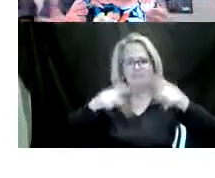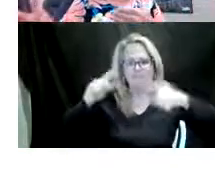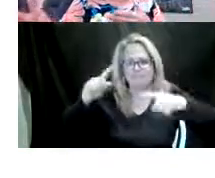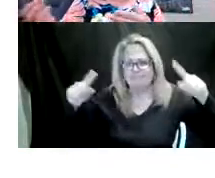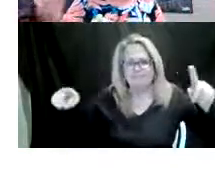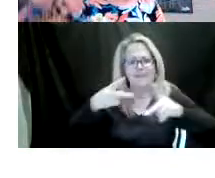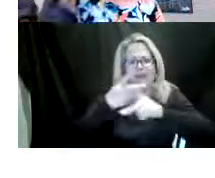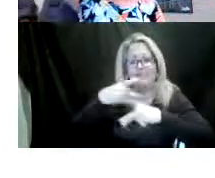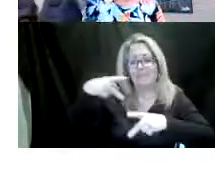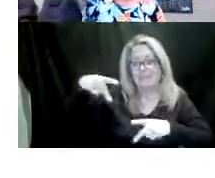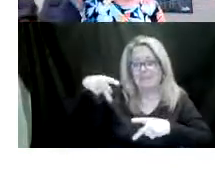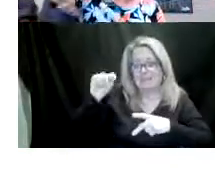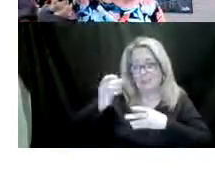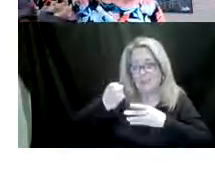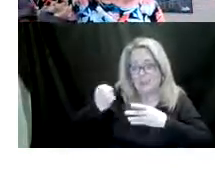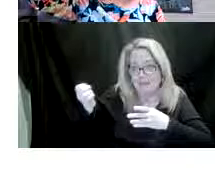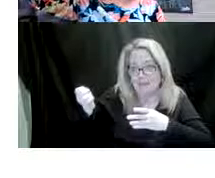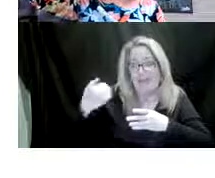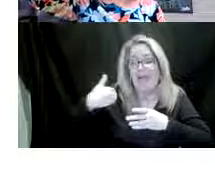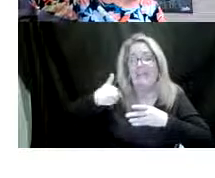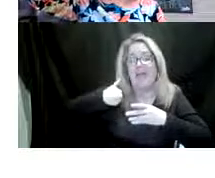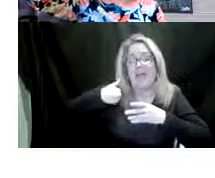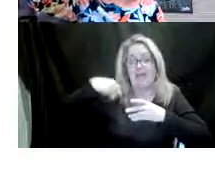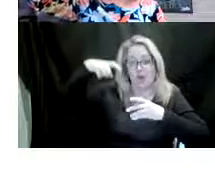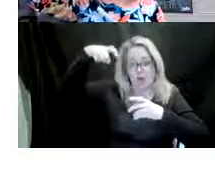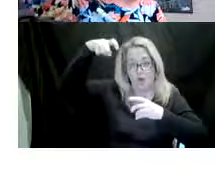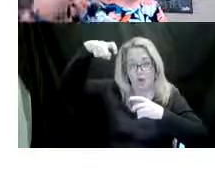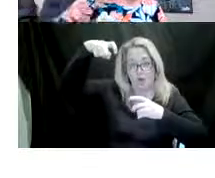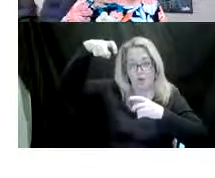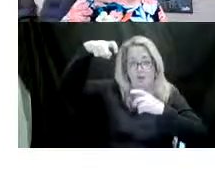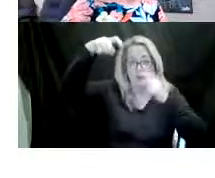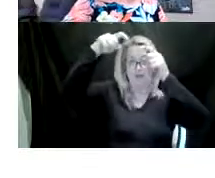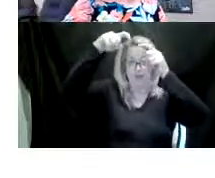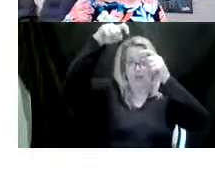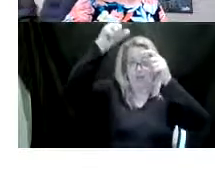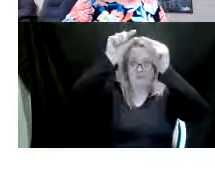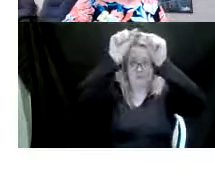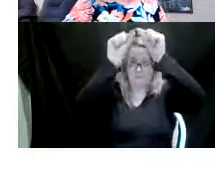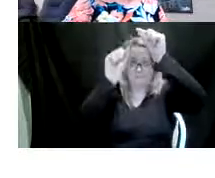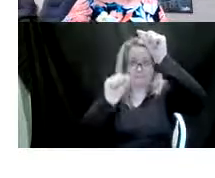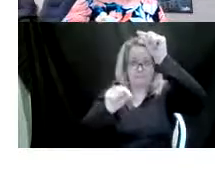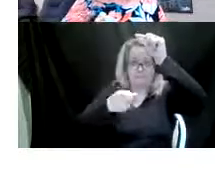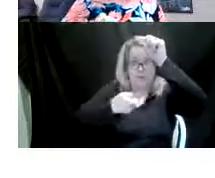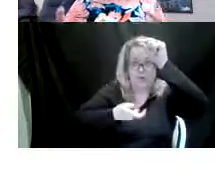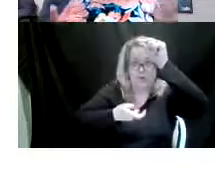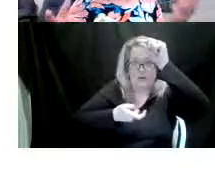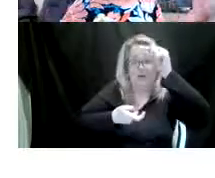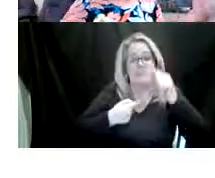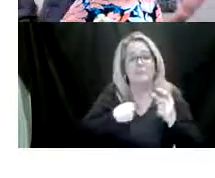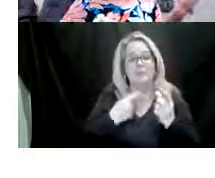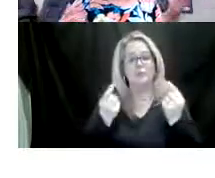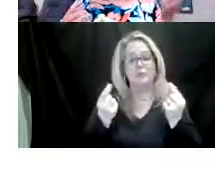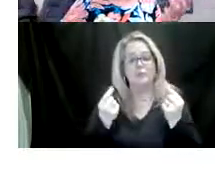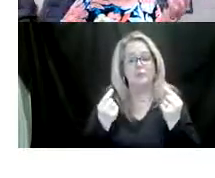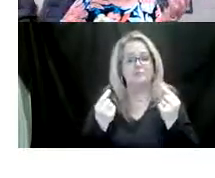of PT equipment, they had a hook that came down from the center of the room. And what I did is, and if you